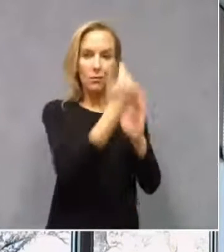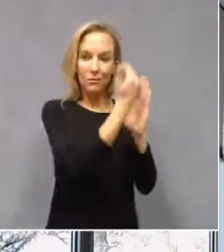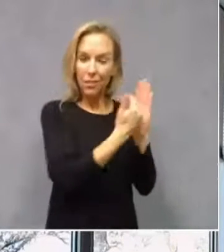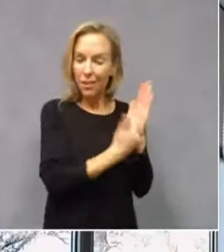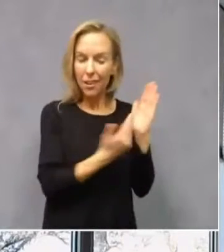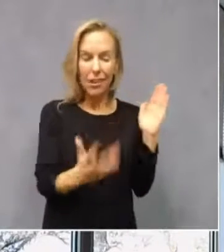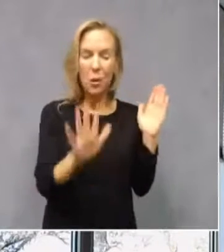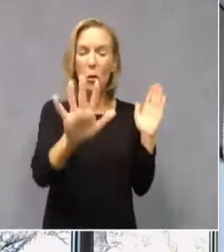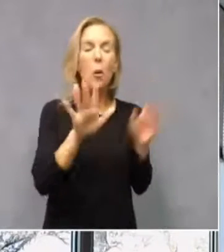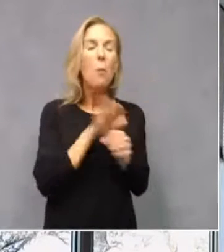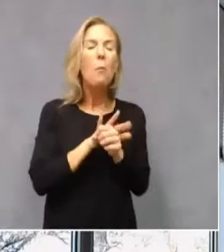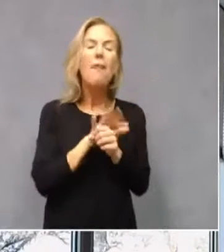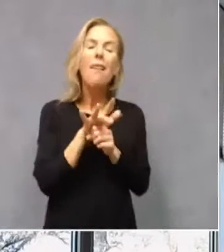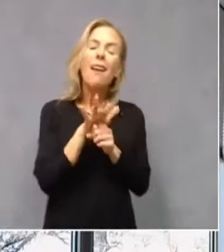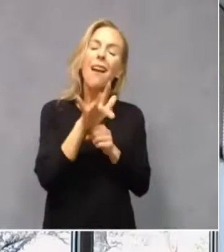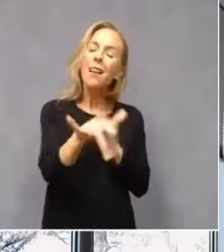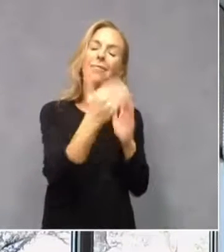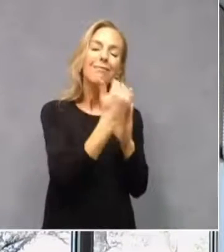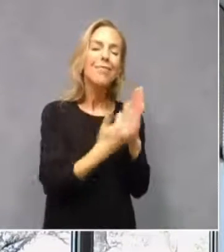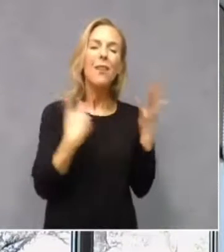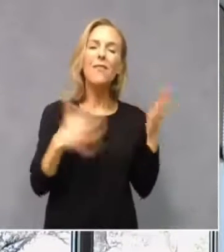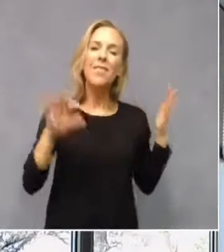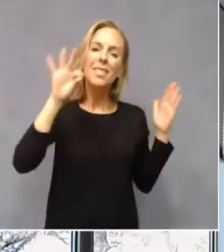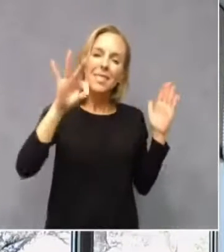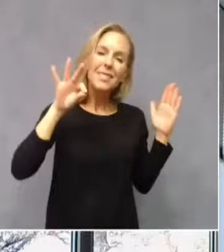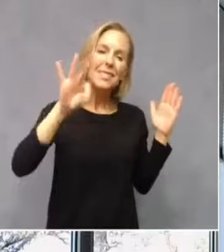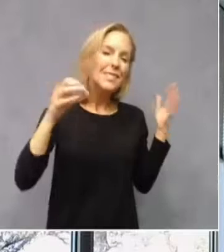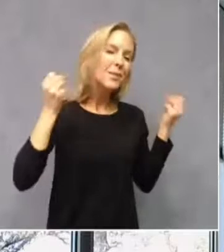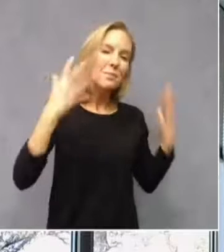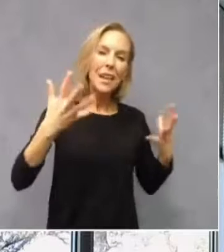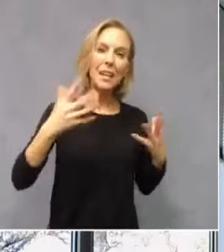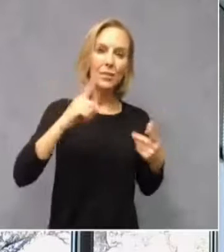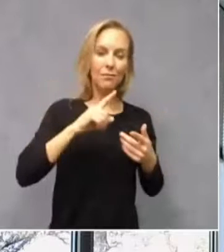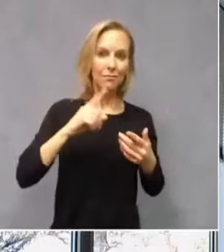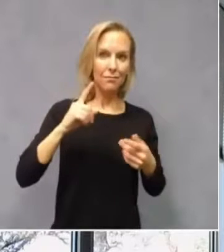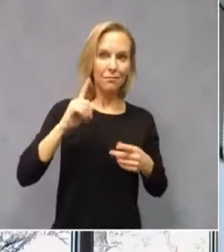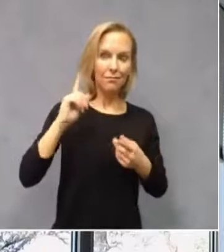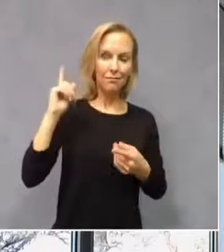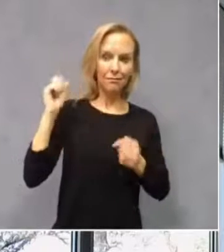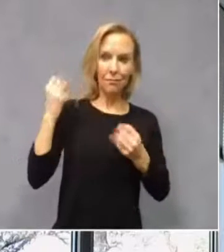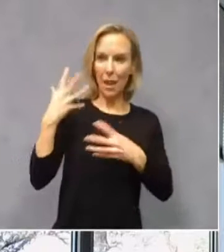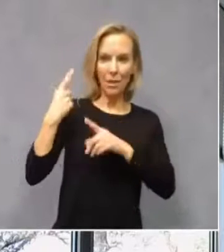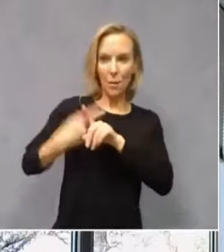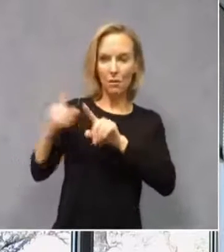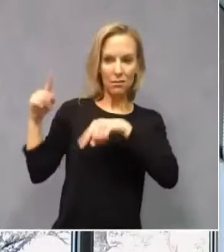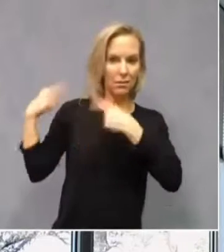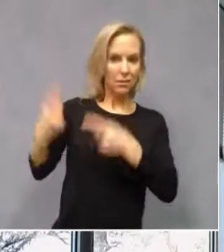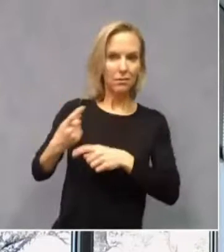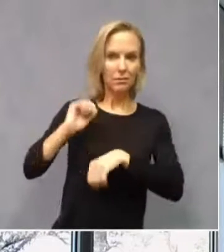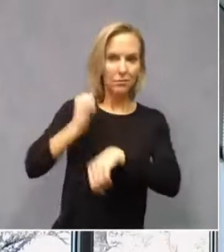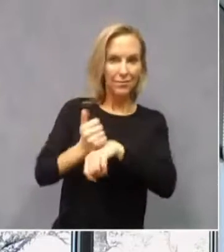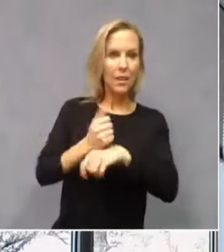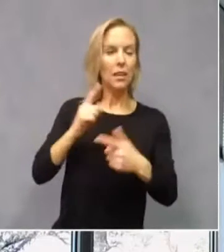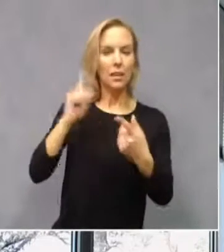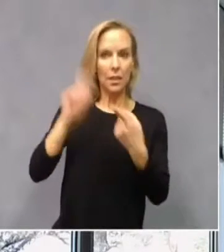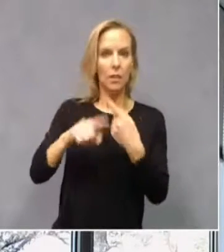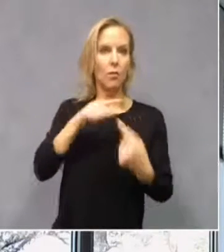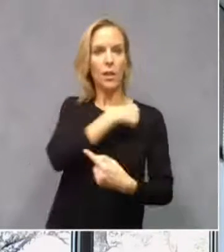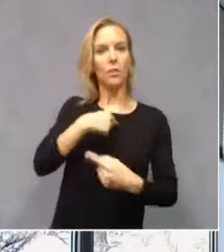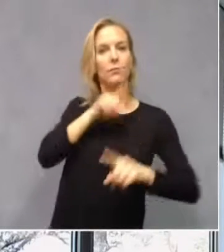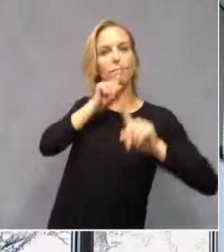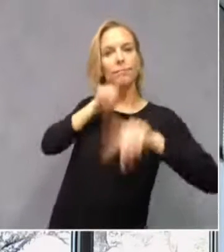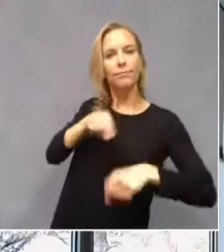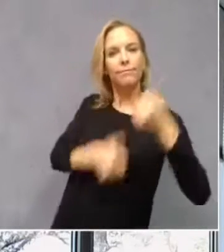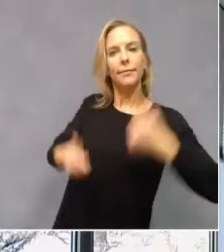out there. We said this for months before we had to finally get to the additional executive order before Thanksgiving.